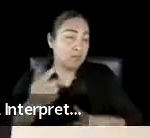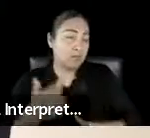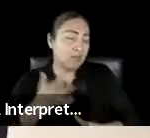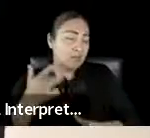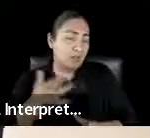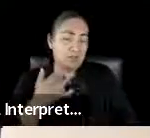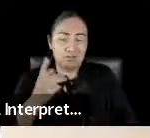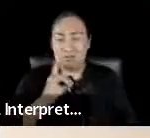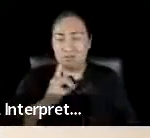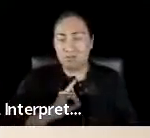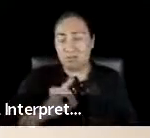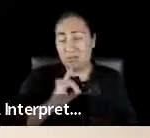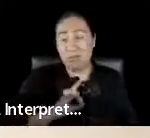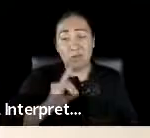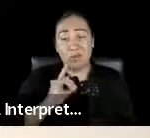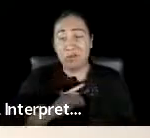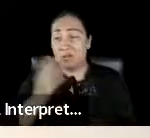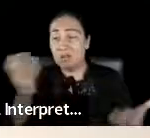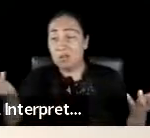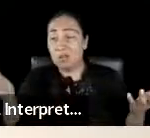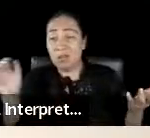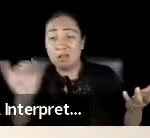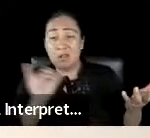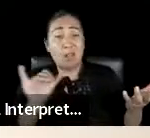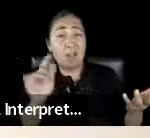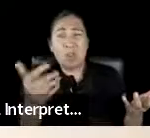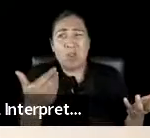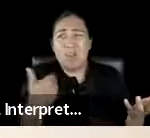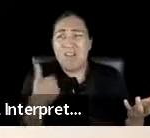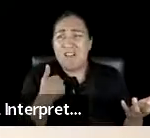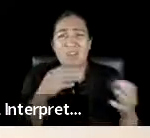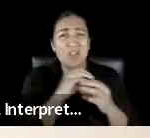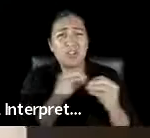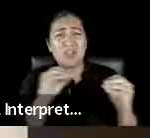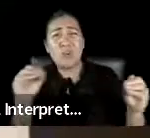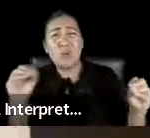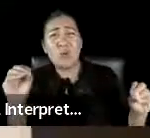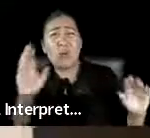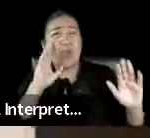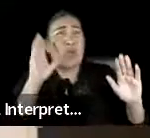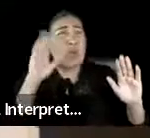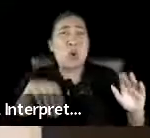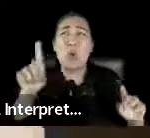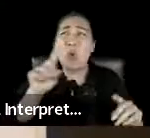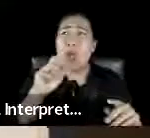like you have no one and nowhere to go.